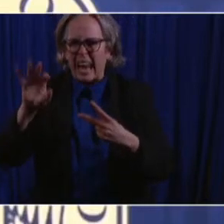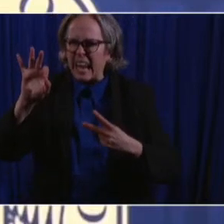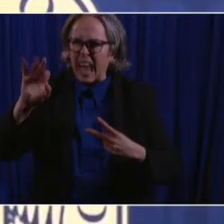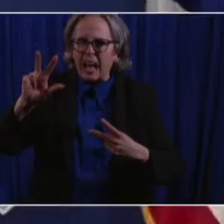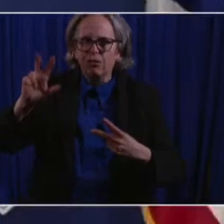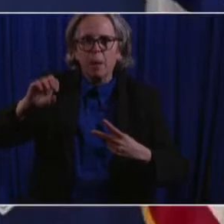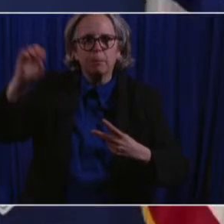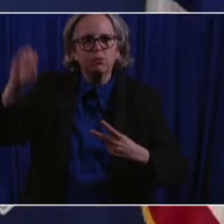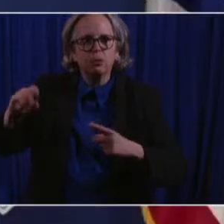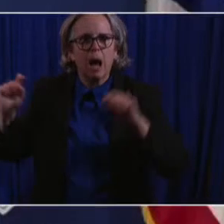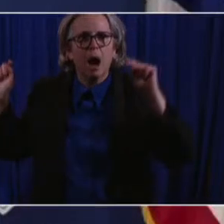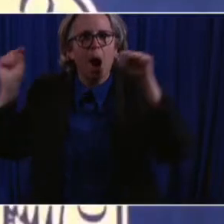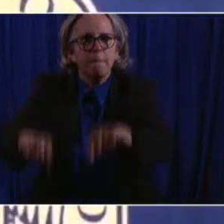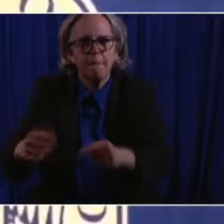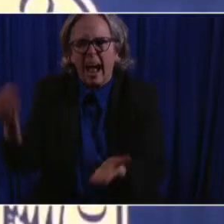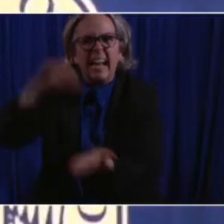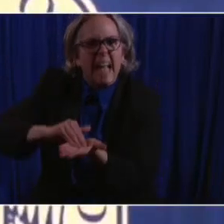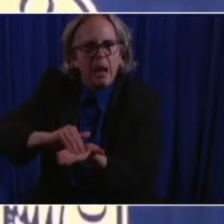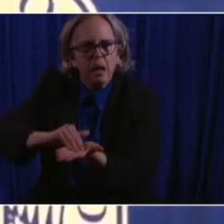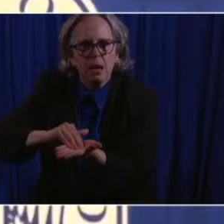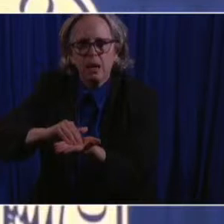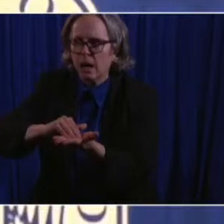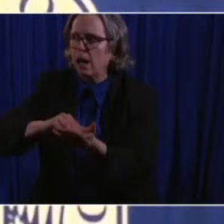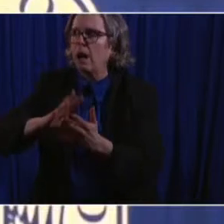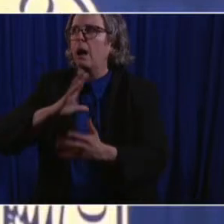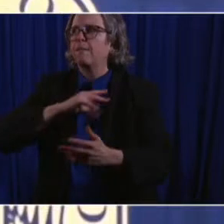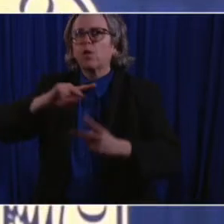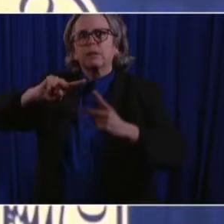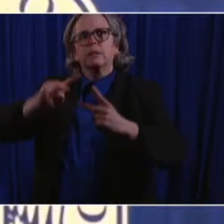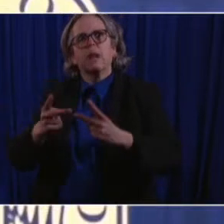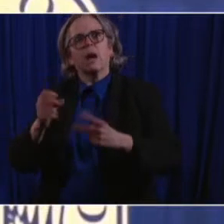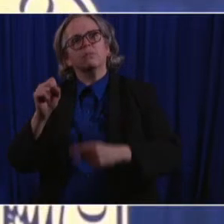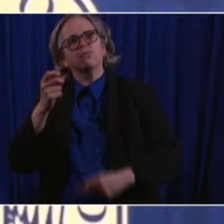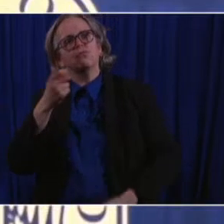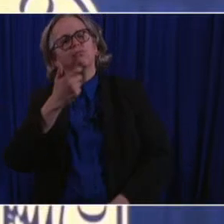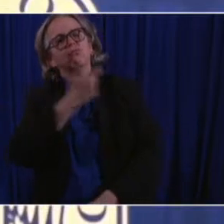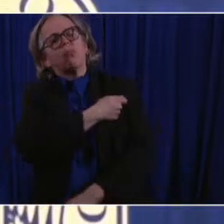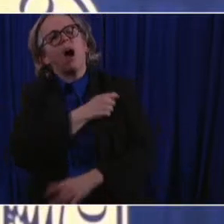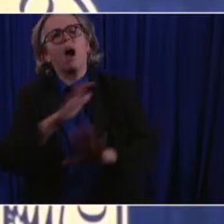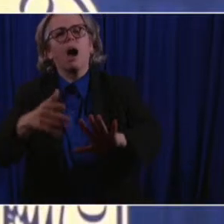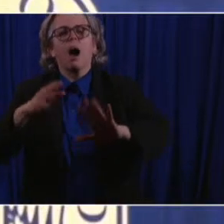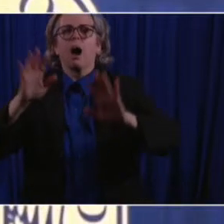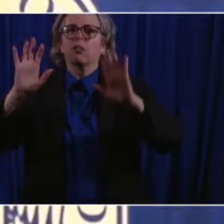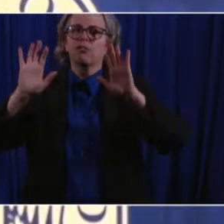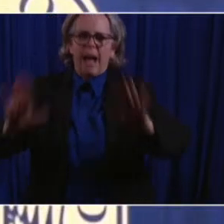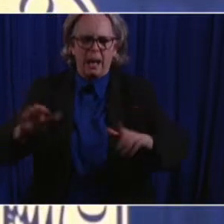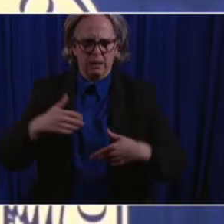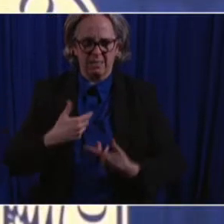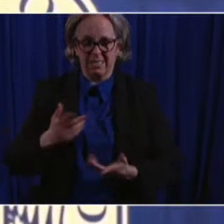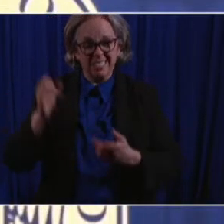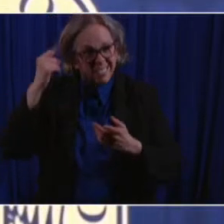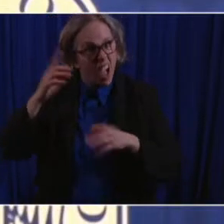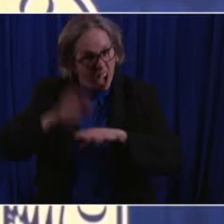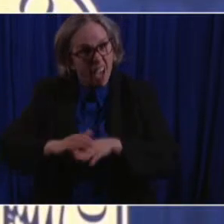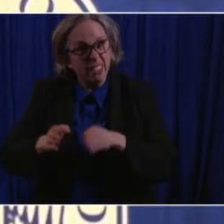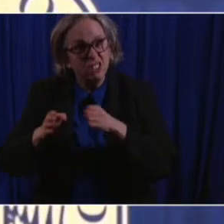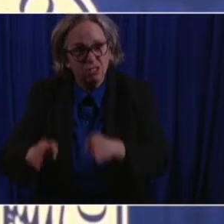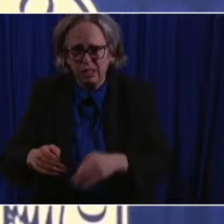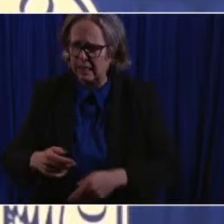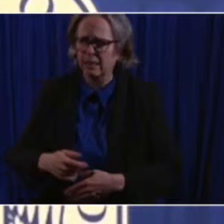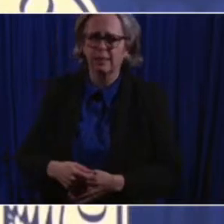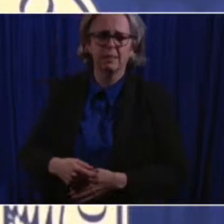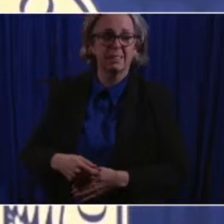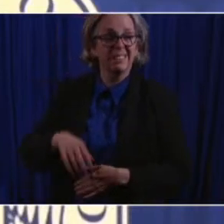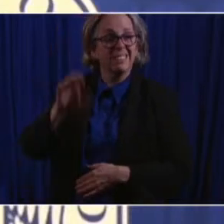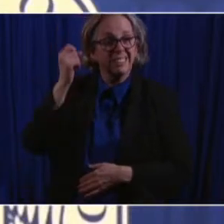was braggable. People came back. People came back. So we're doing vaccine on the street. And then on Thursday at